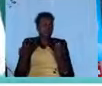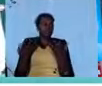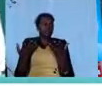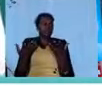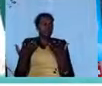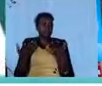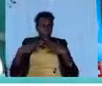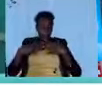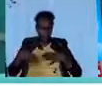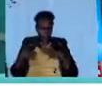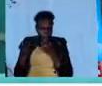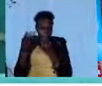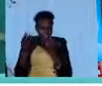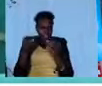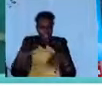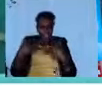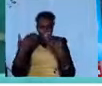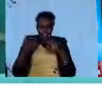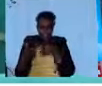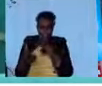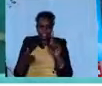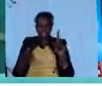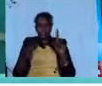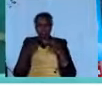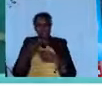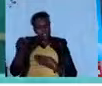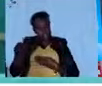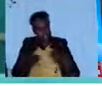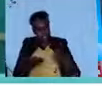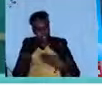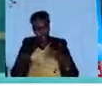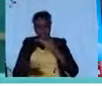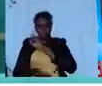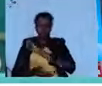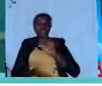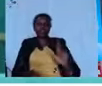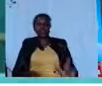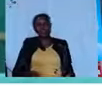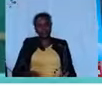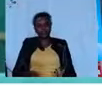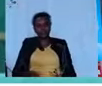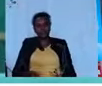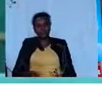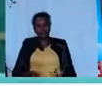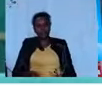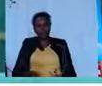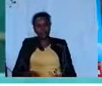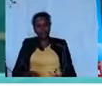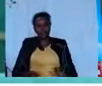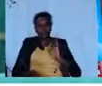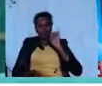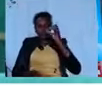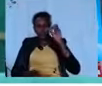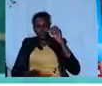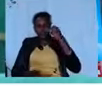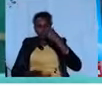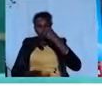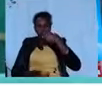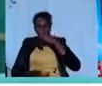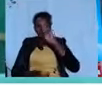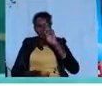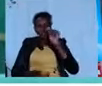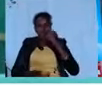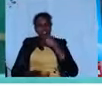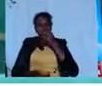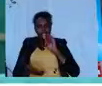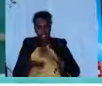How many people give themselves to the service of God? Joshua says,